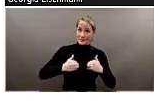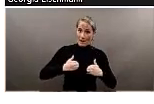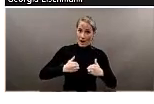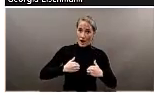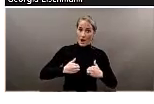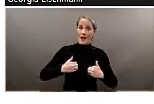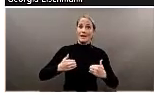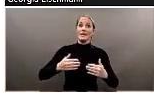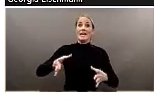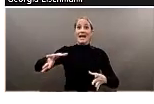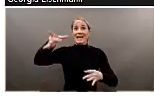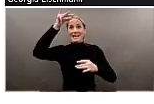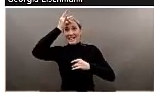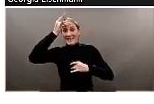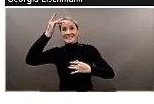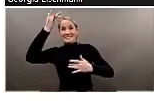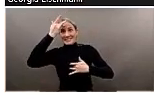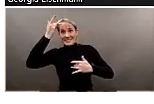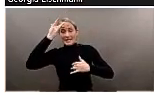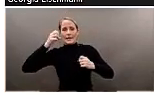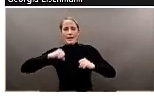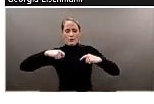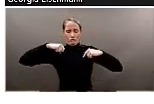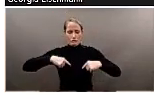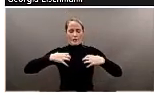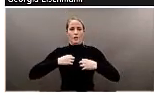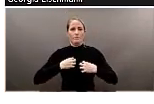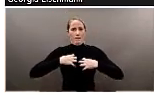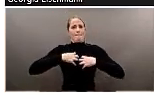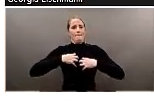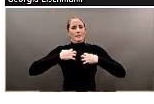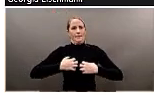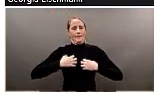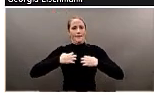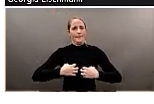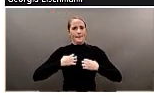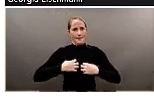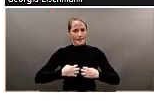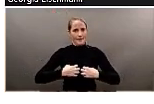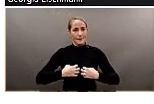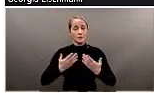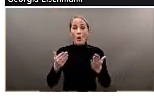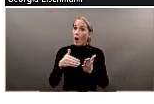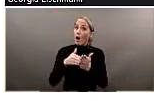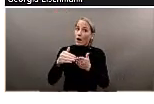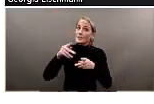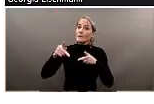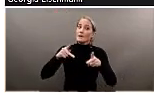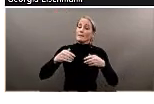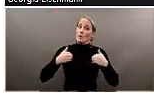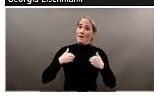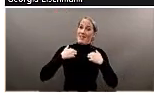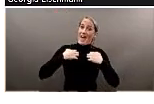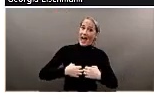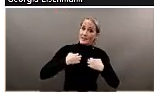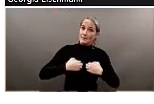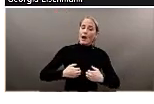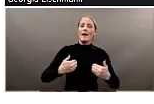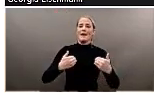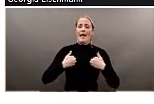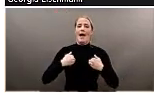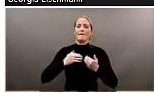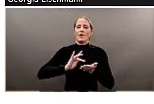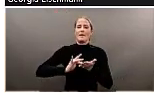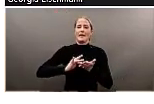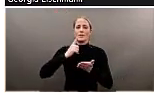asthma, viruses can trigger them. And kids with asthma that is considered chronic asthma are typically on, even